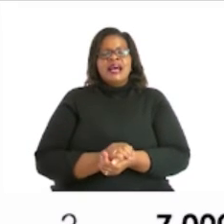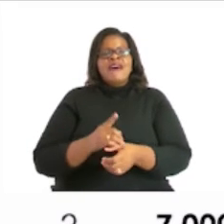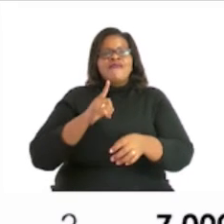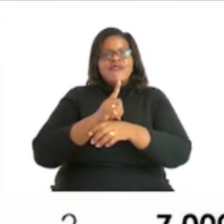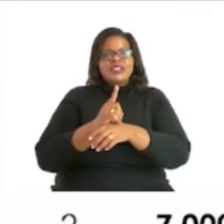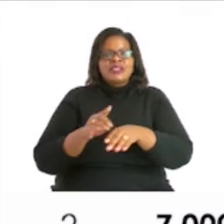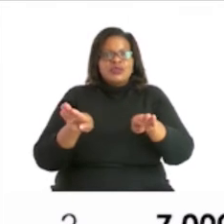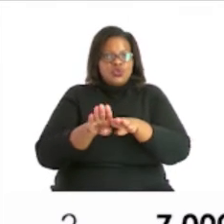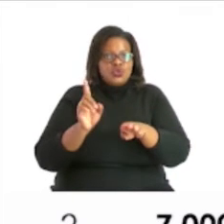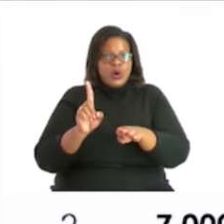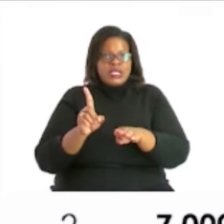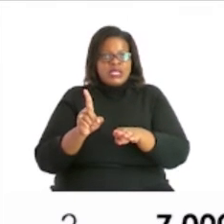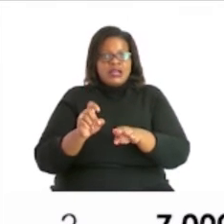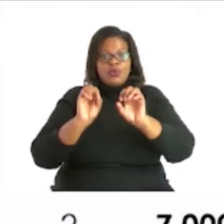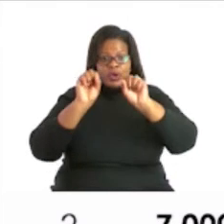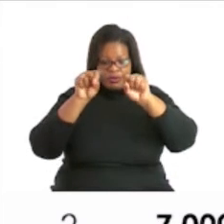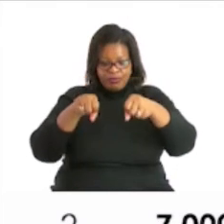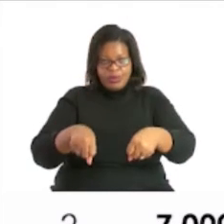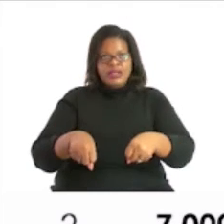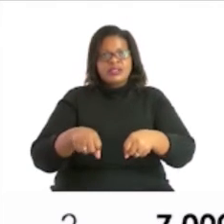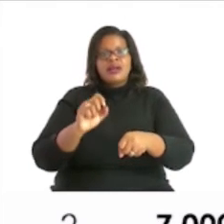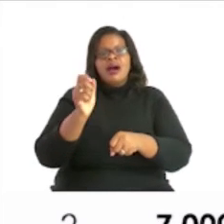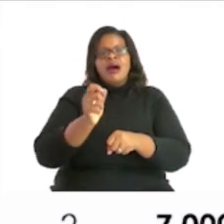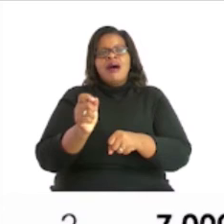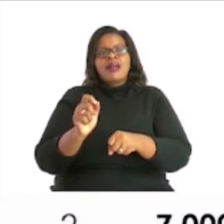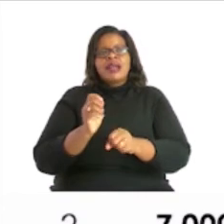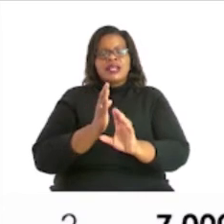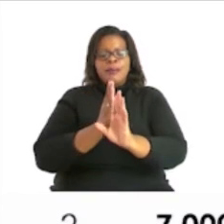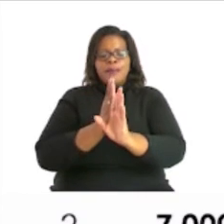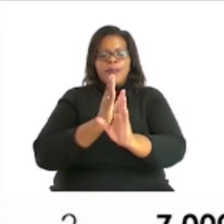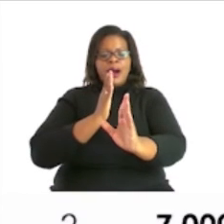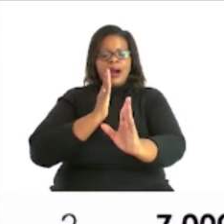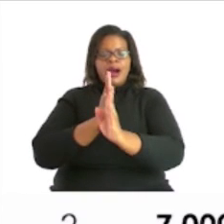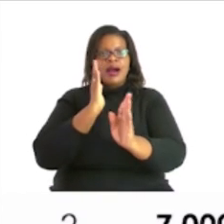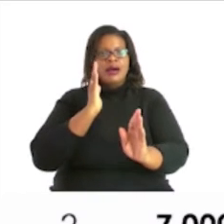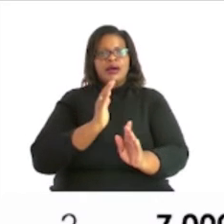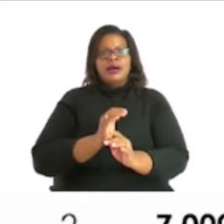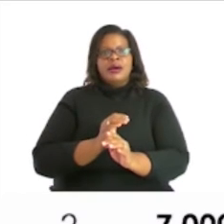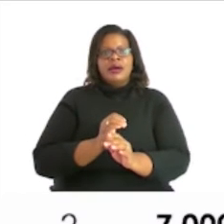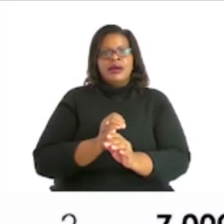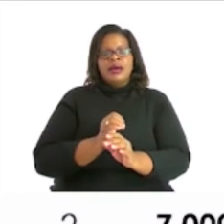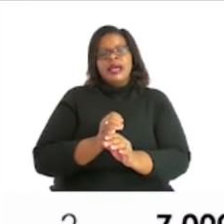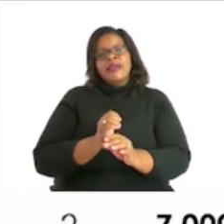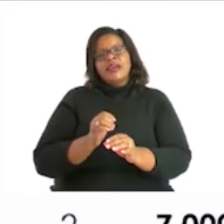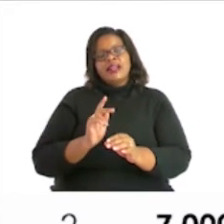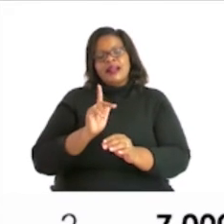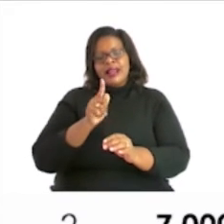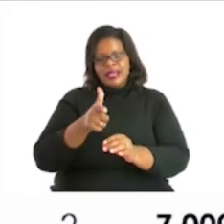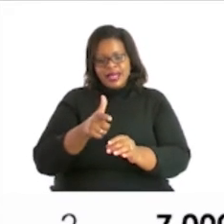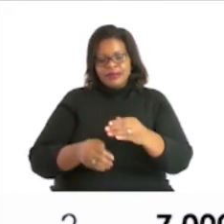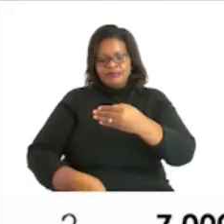first, we need to first arrange them in the correct order, and then we can add them